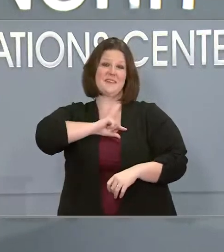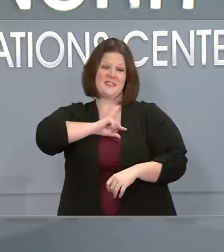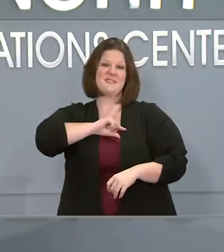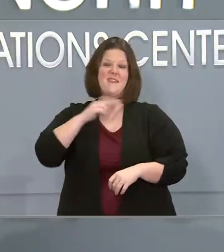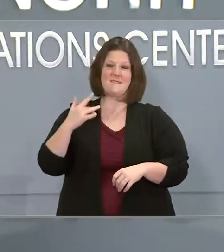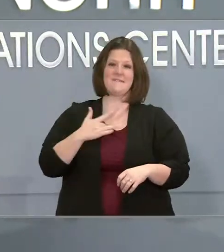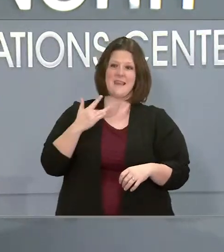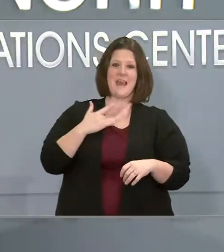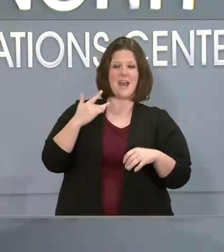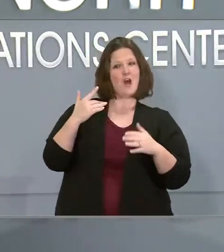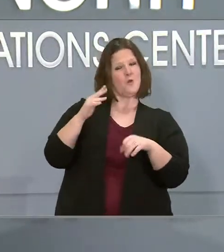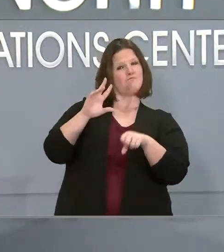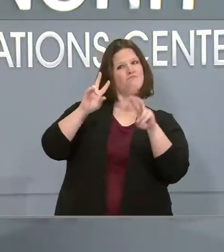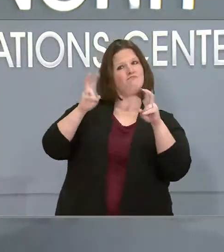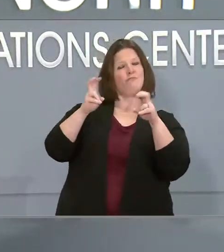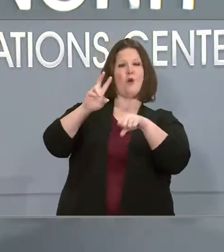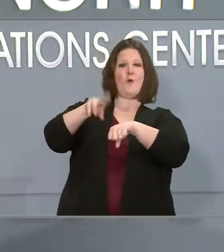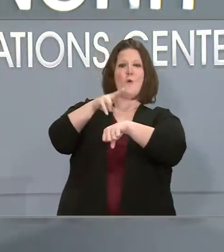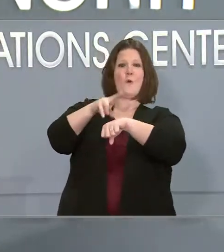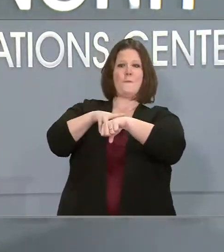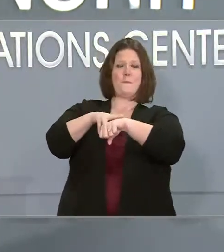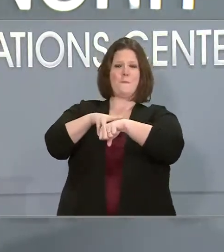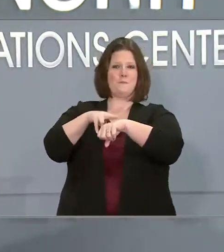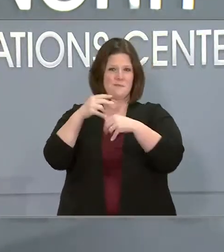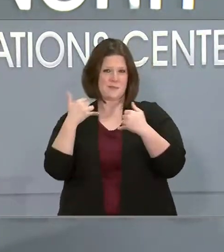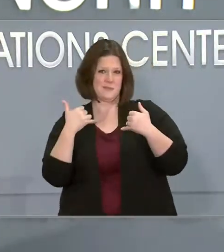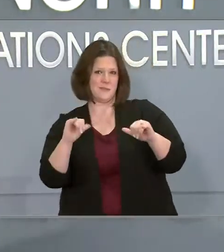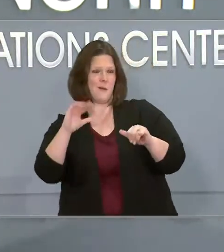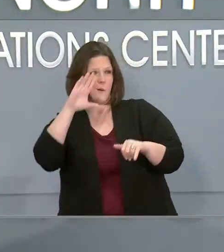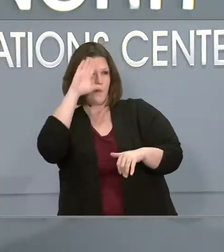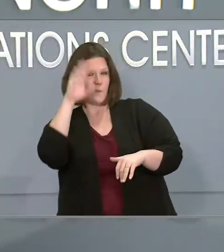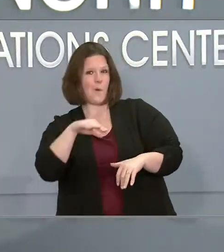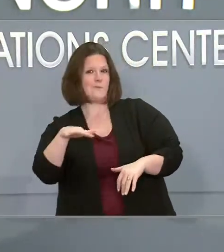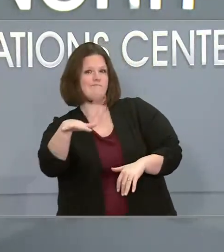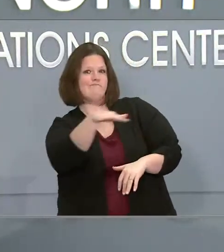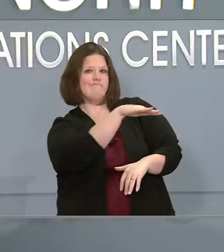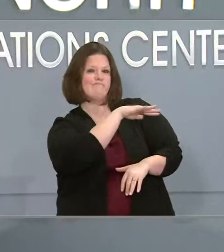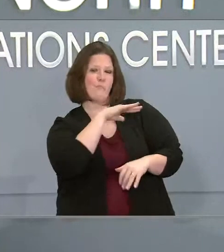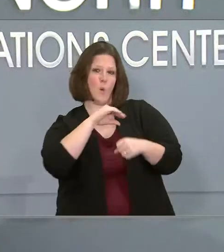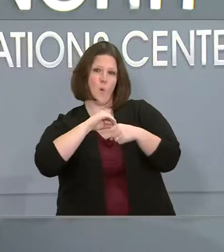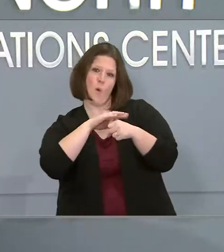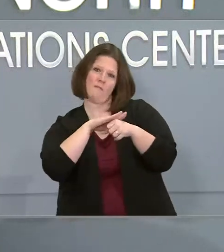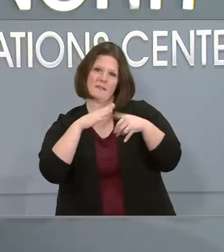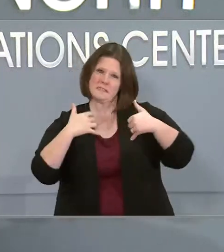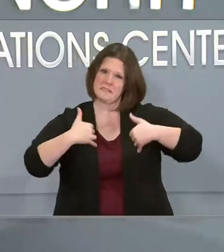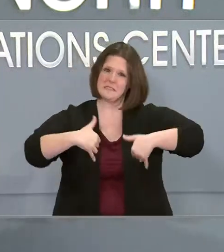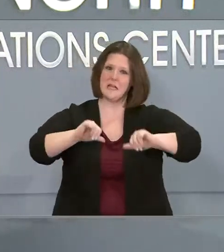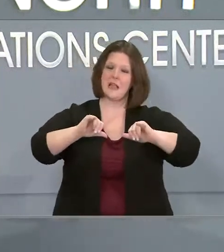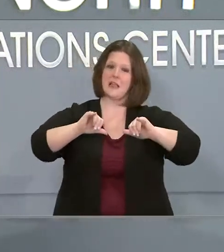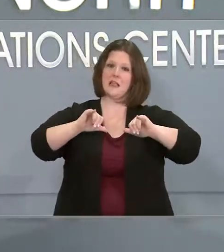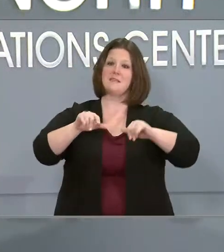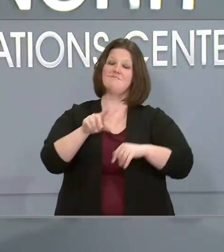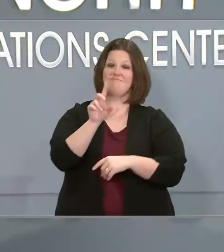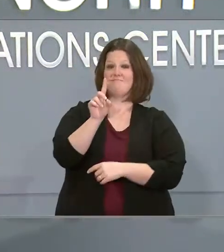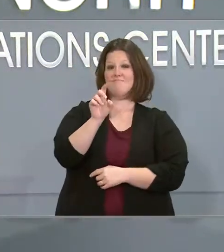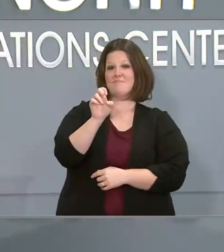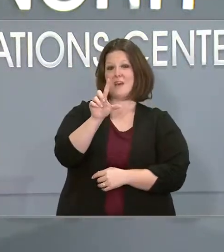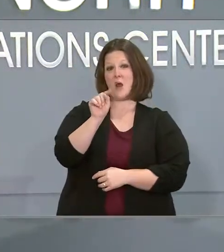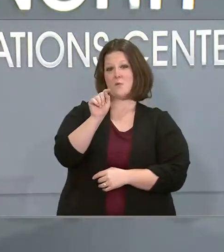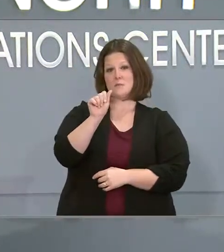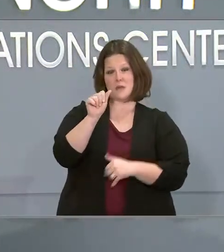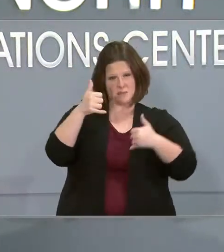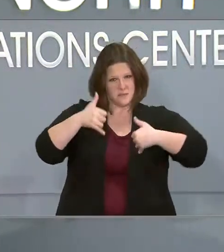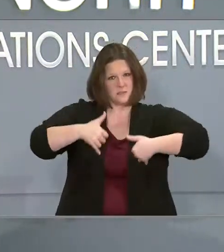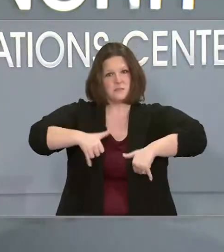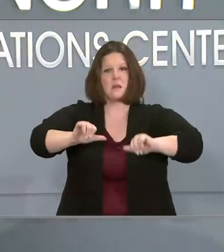we haven't fully defeated this pandemic. The Delta variant is still with us, causing sickness and